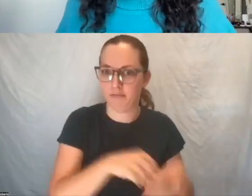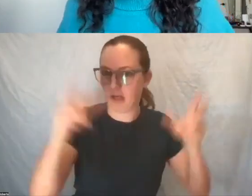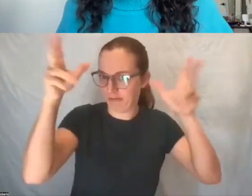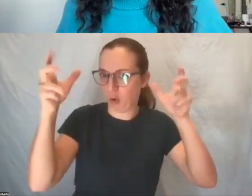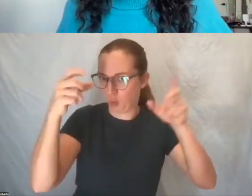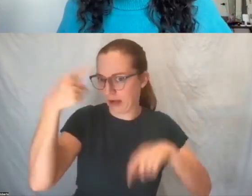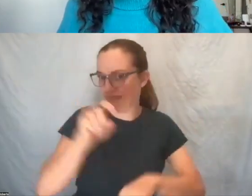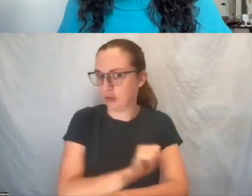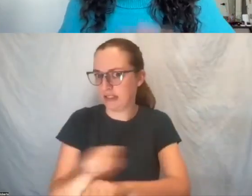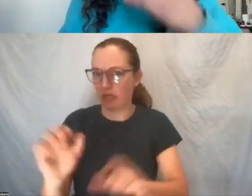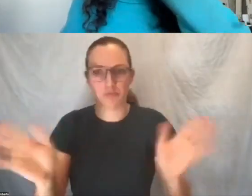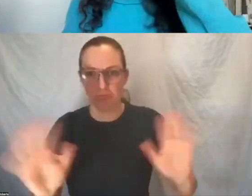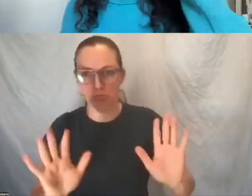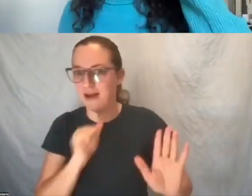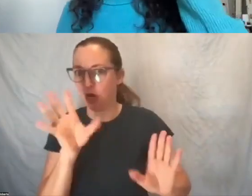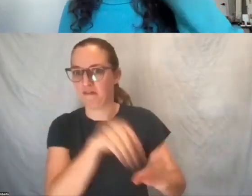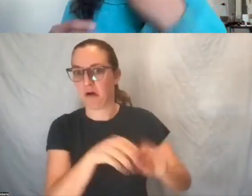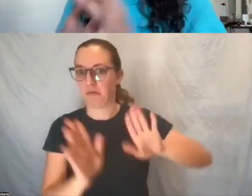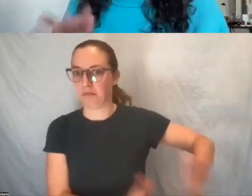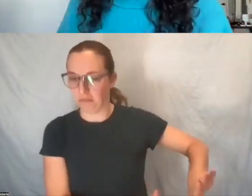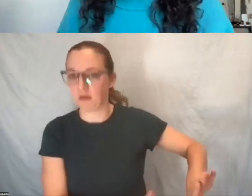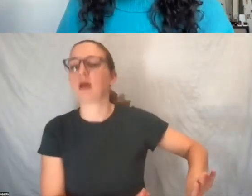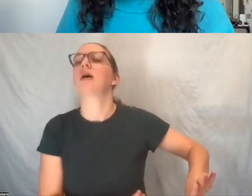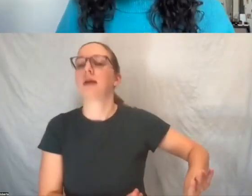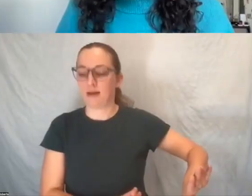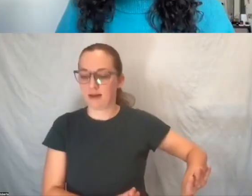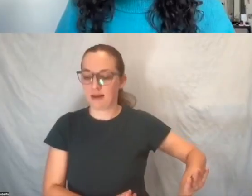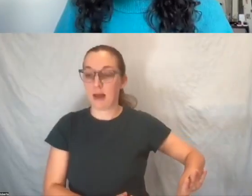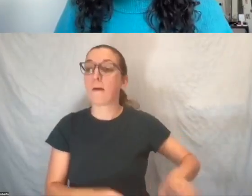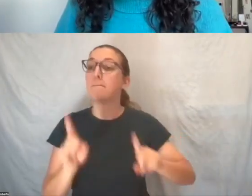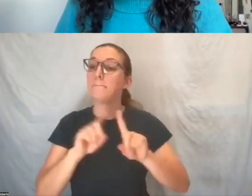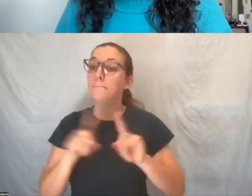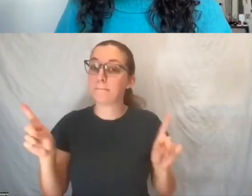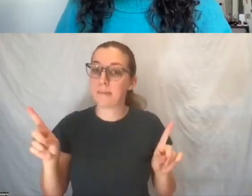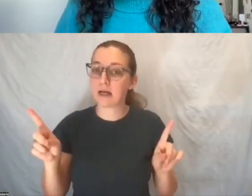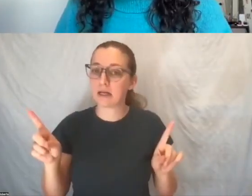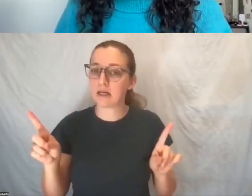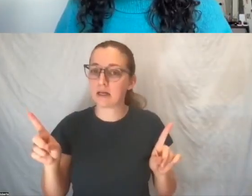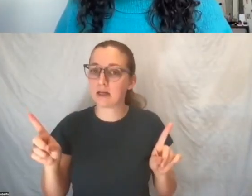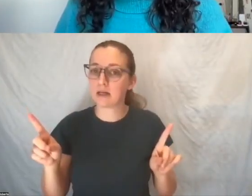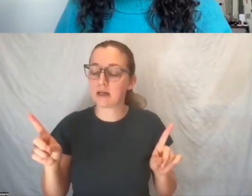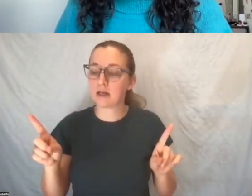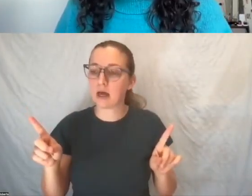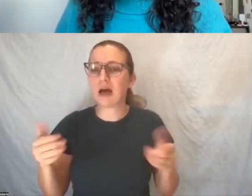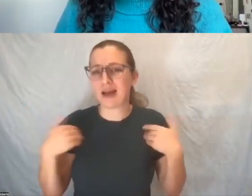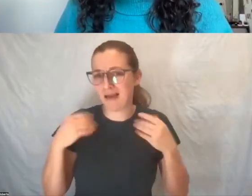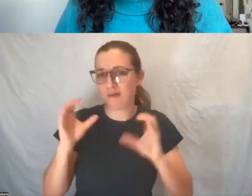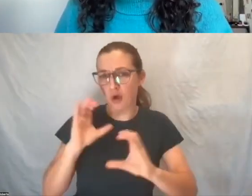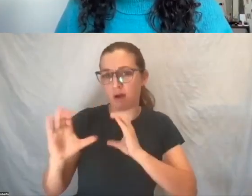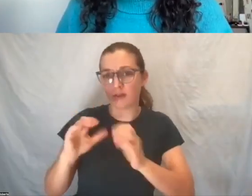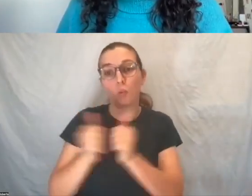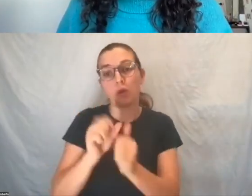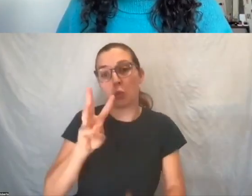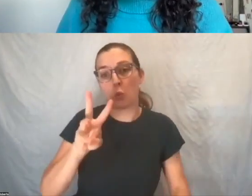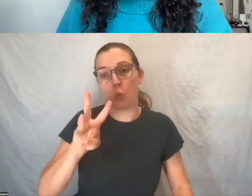of the musical itself, um and how it's written. But a conversation that I had with Winnie Holzman,